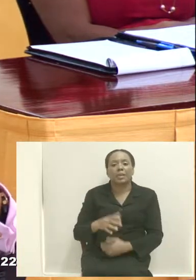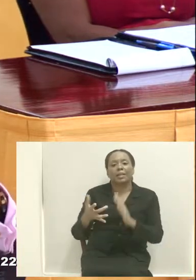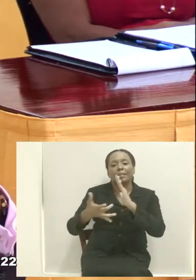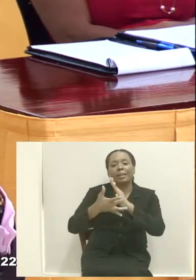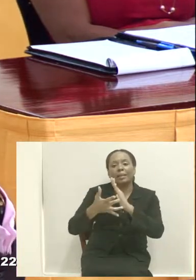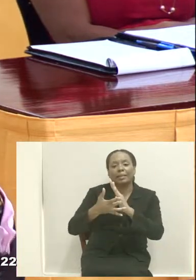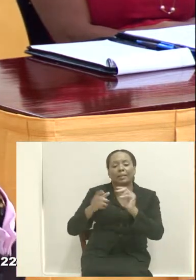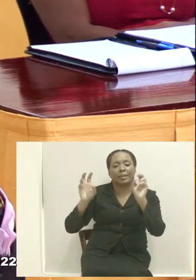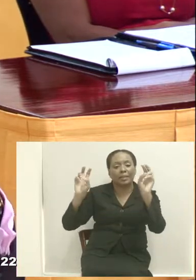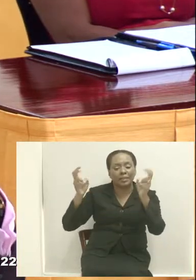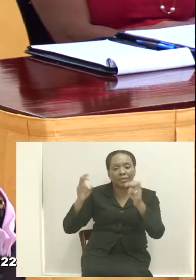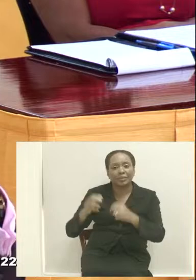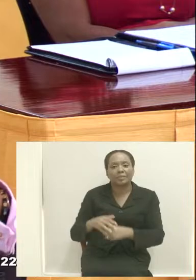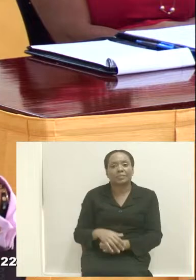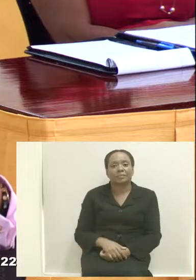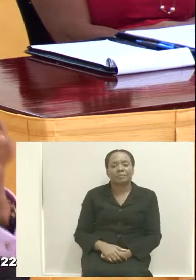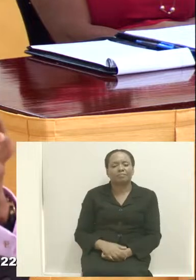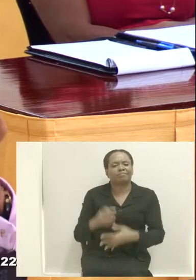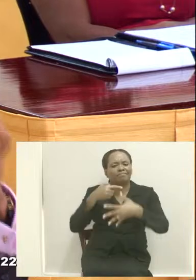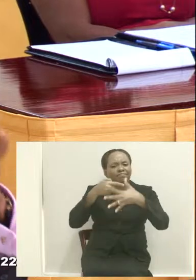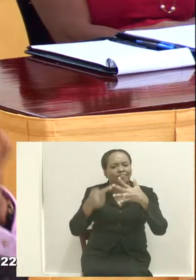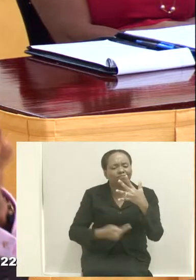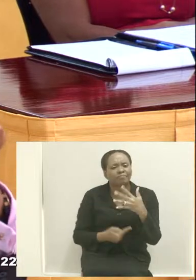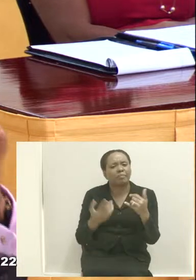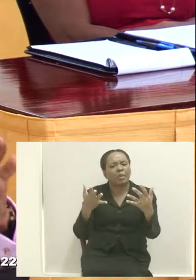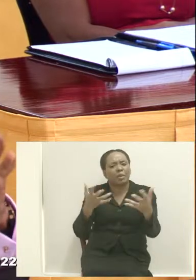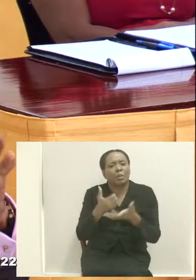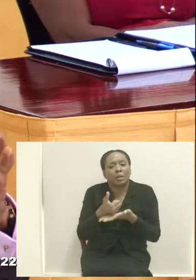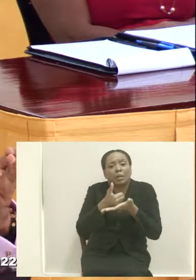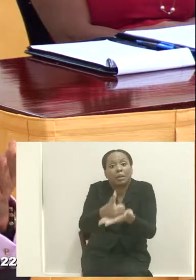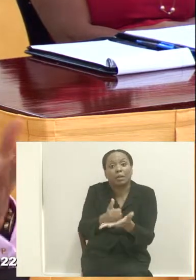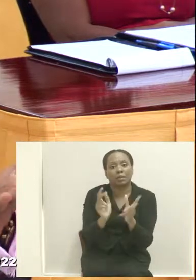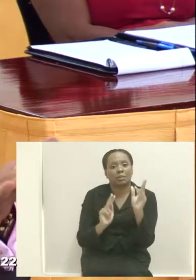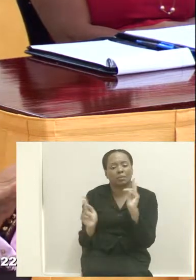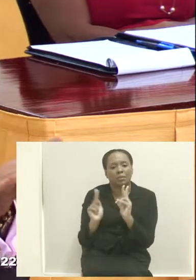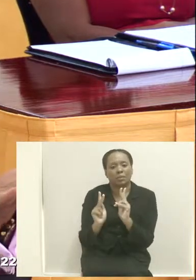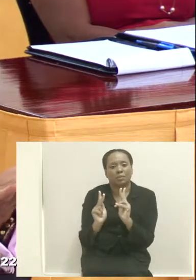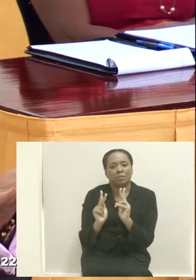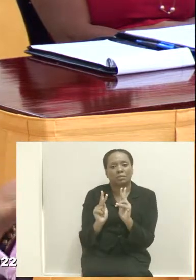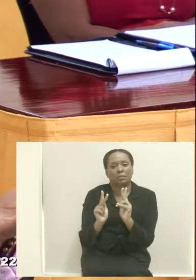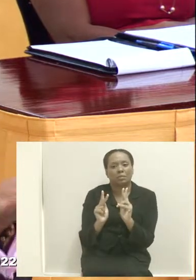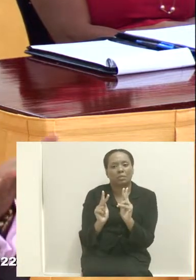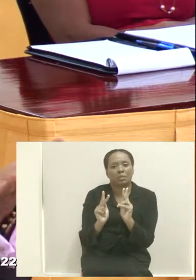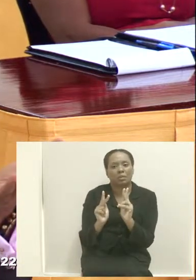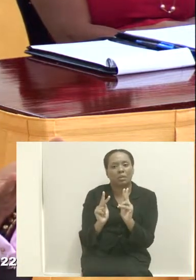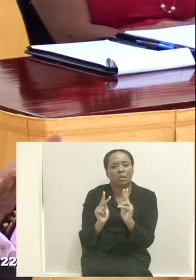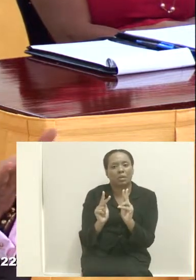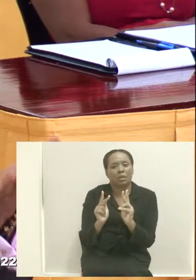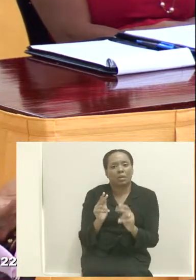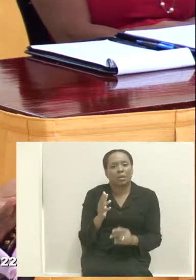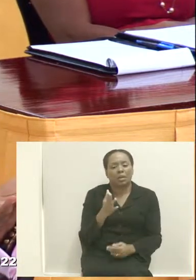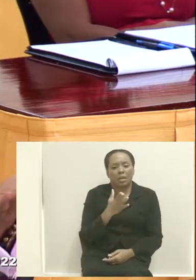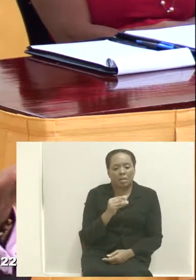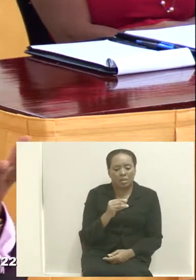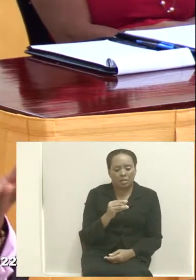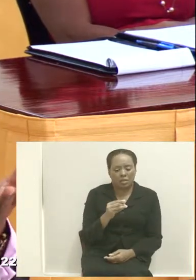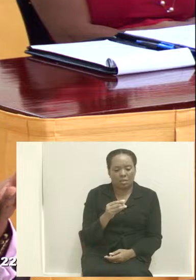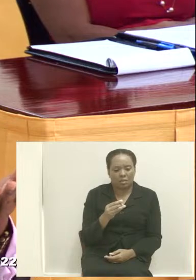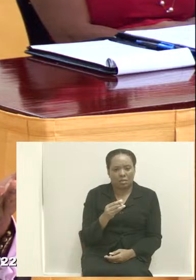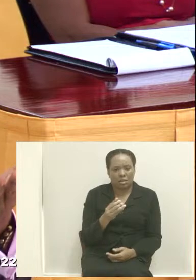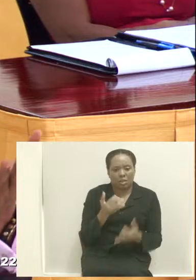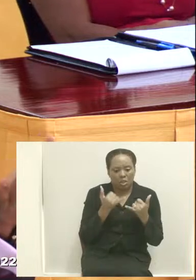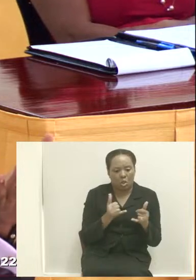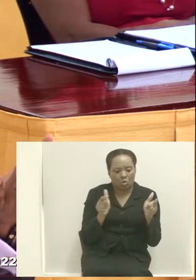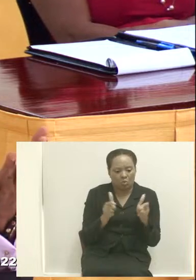help keep them going and put them on a platform where they can move from small to medium, and from medium, perhaps,